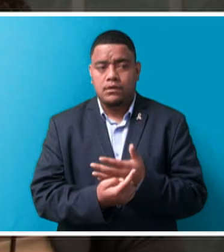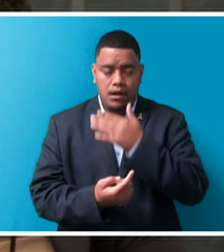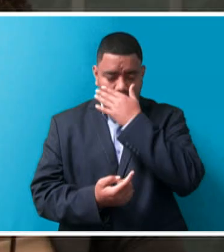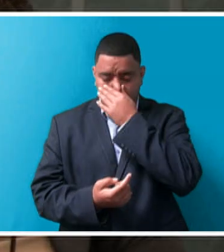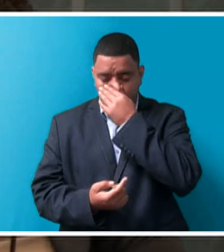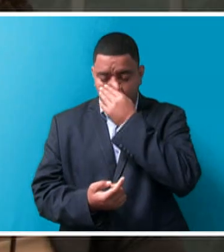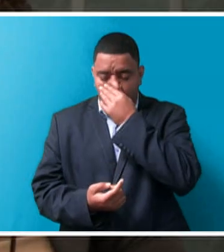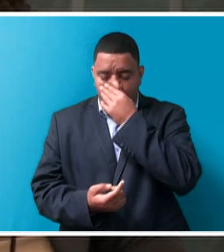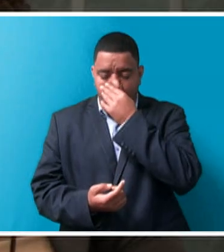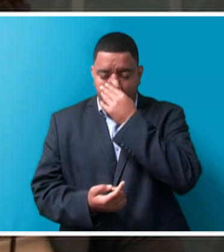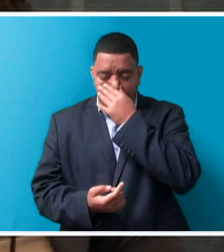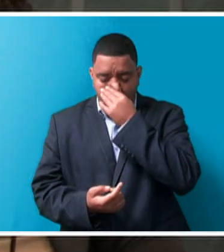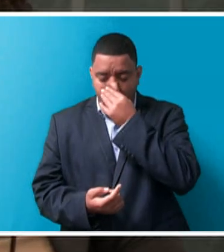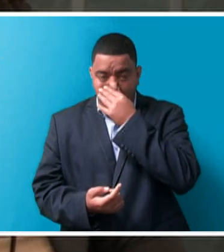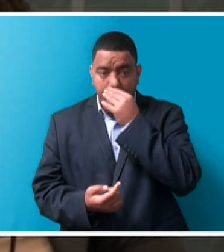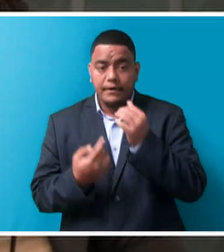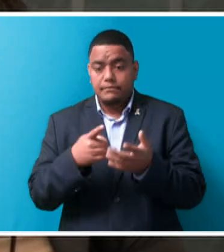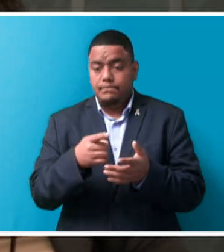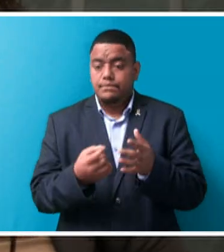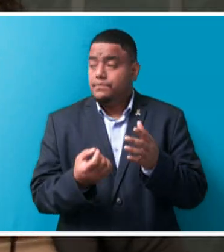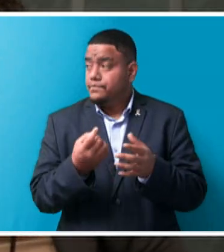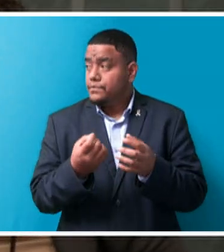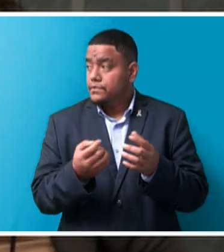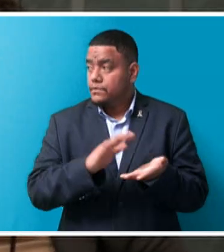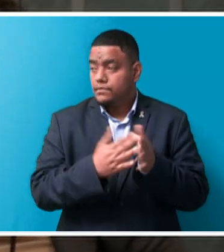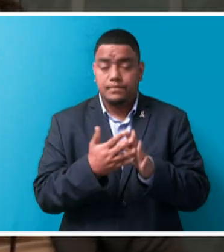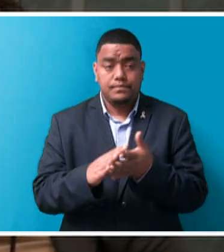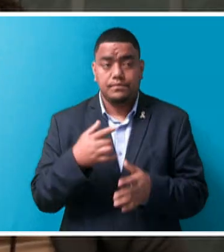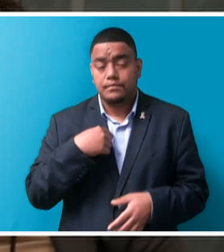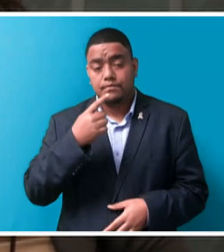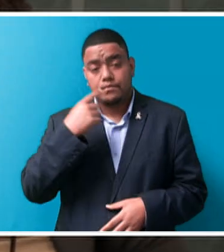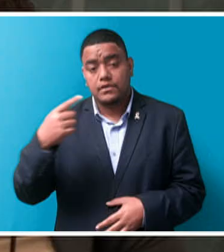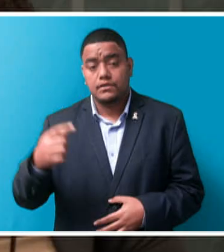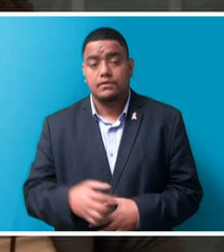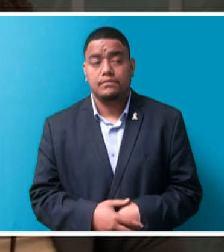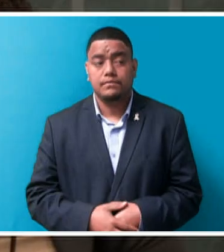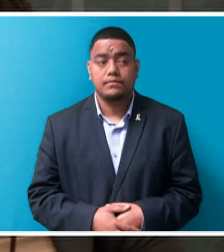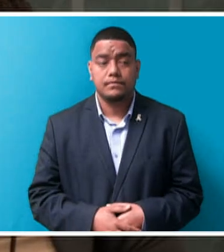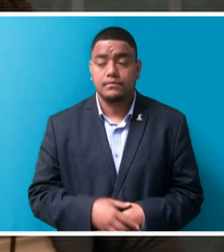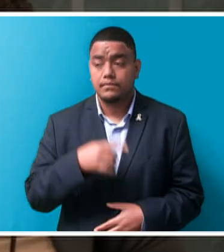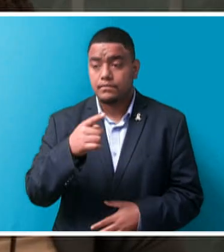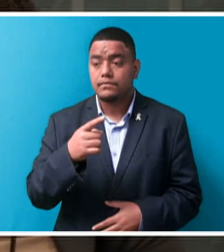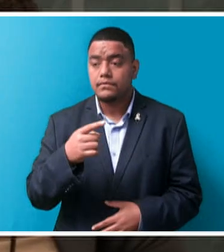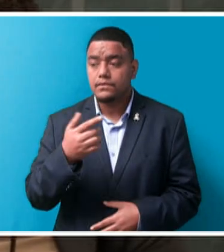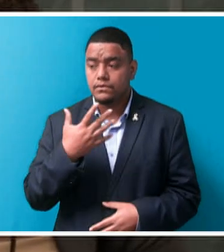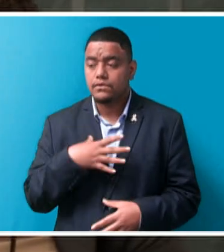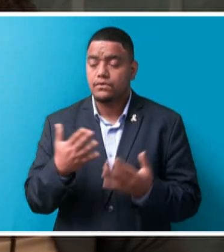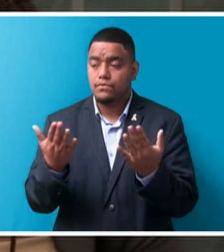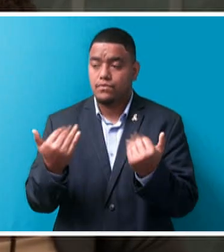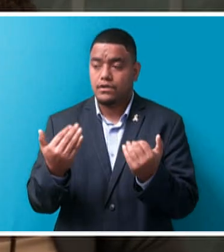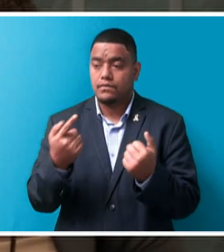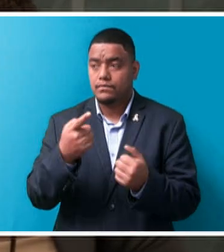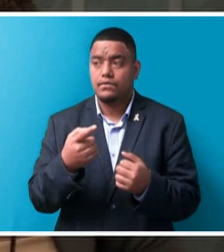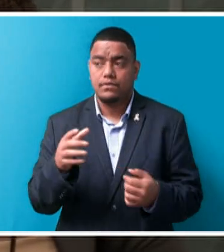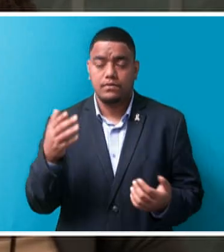adapt to your survival mode. And as I mentioned, these are survivors here, and I welcome the suggestion